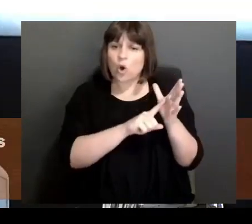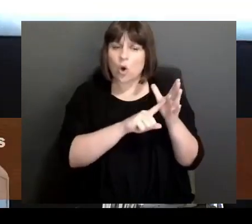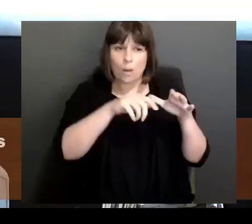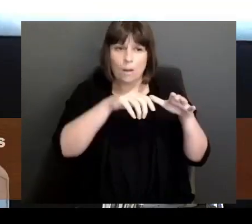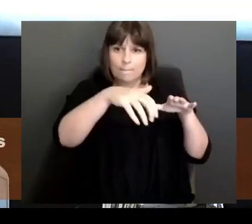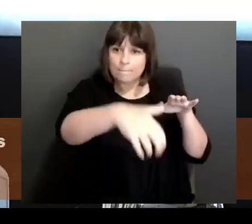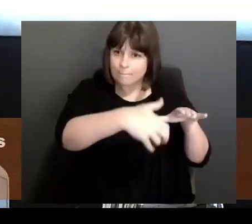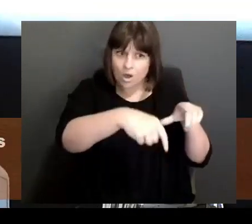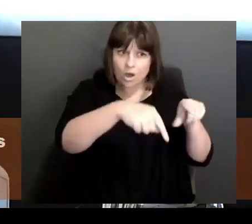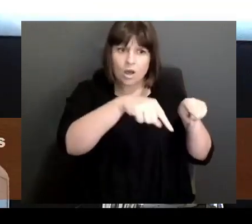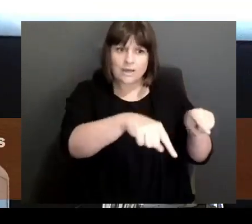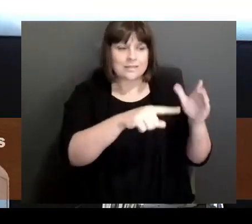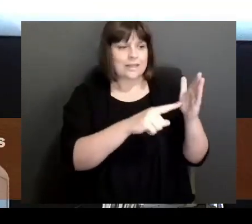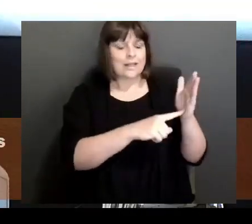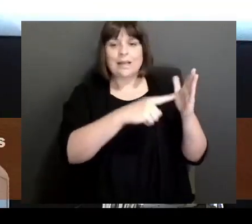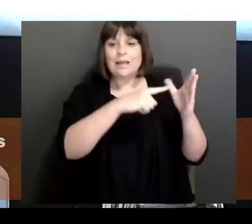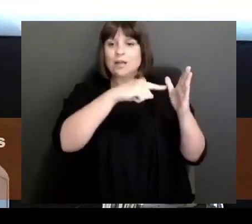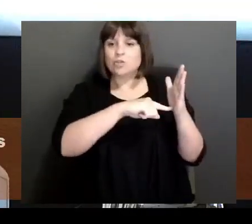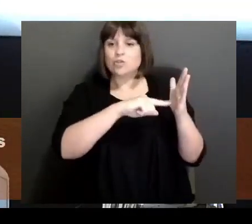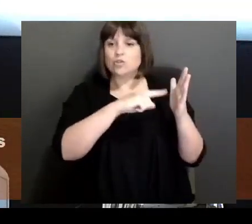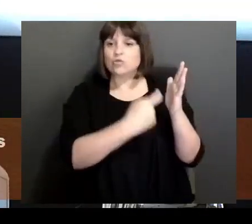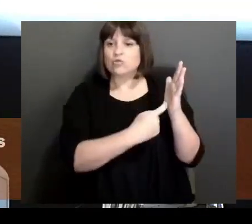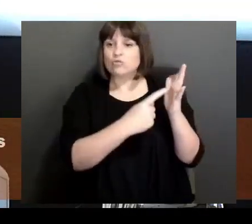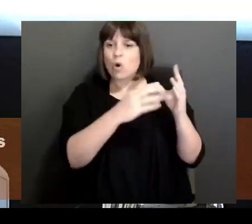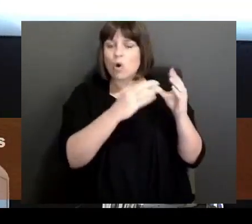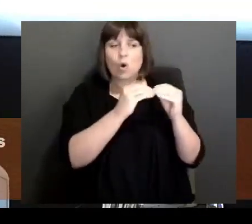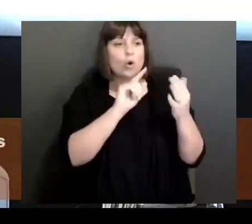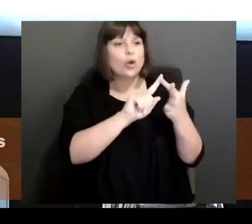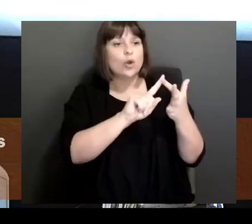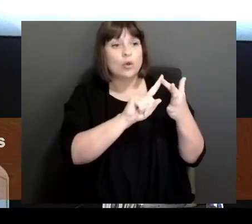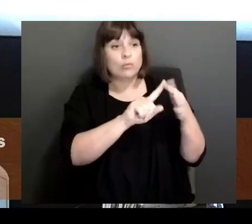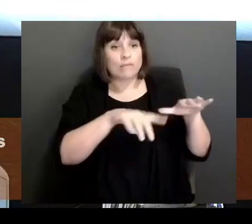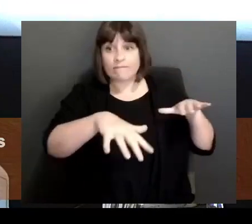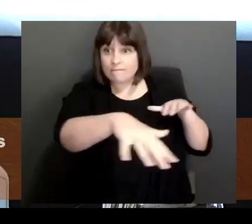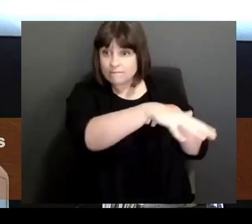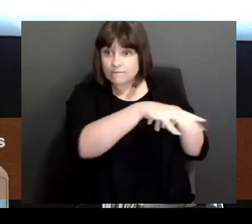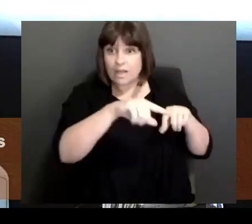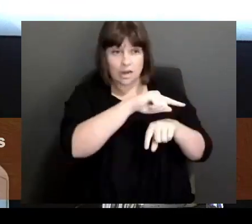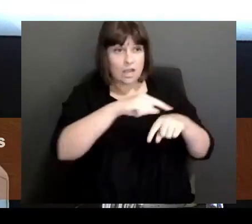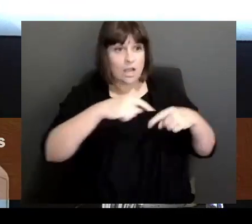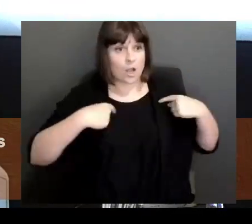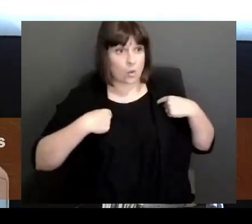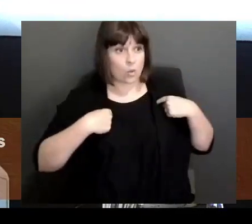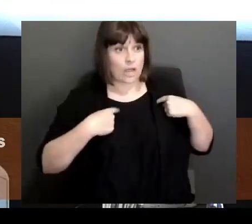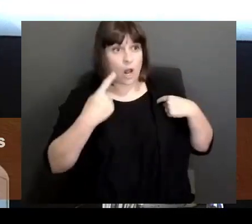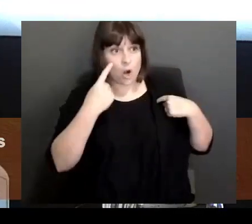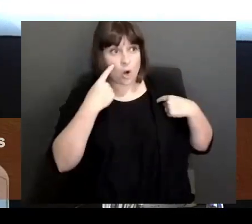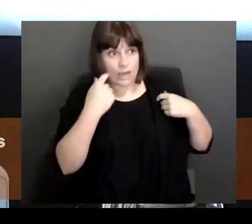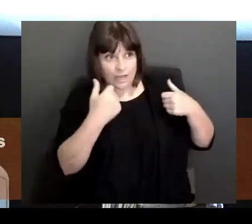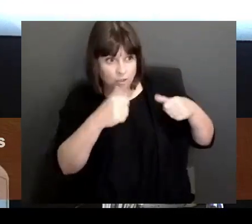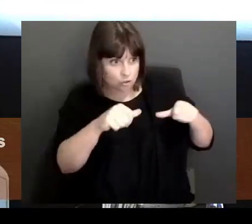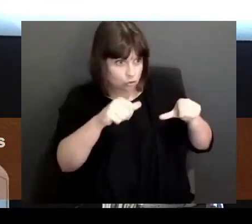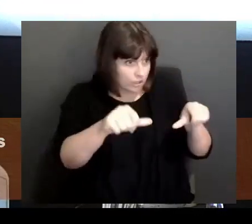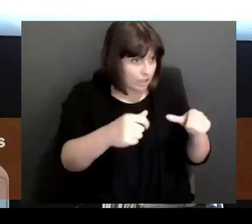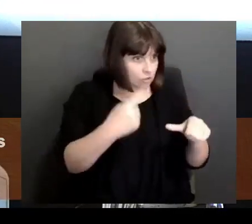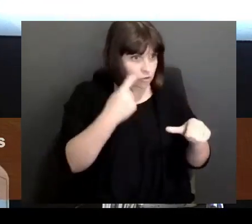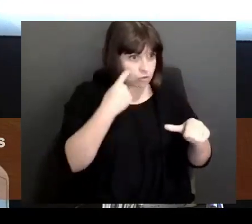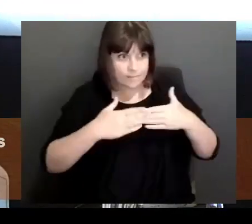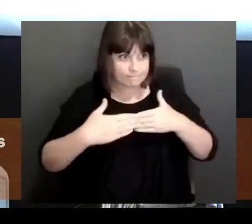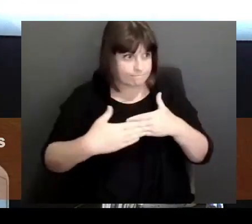in the Latrobe Valley, and we're working through the rehabilitation strategy of that and